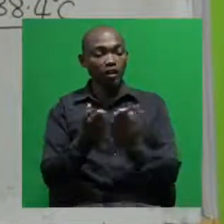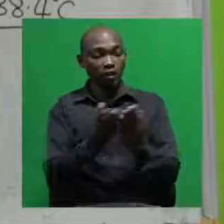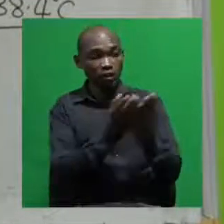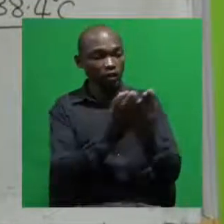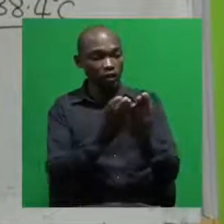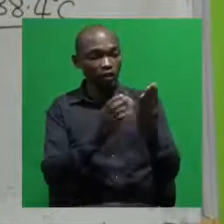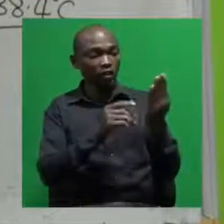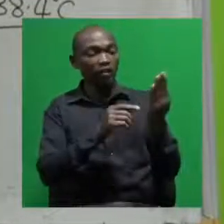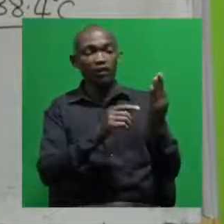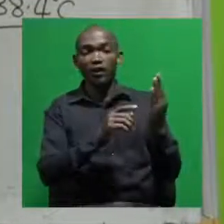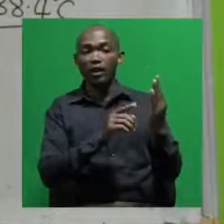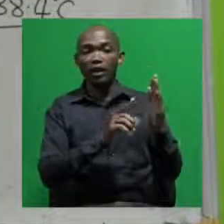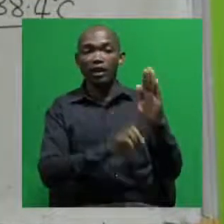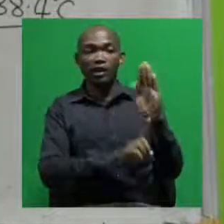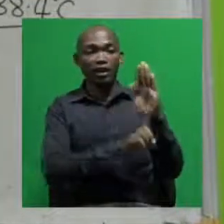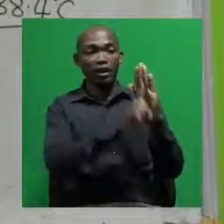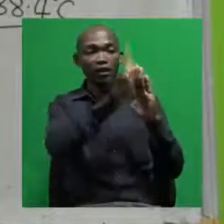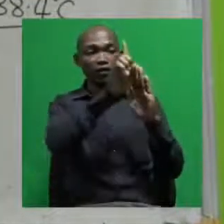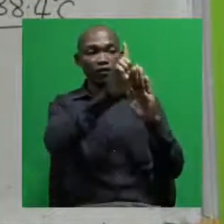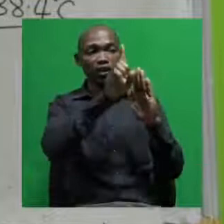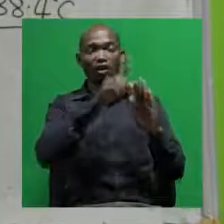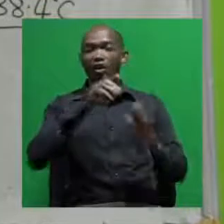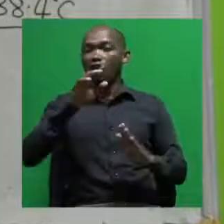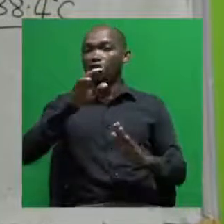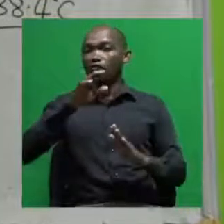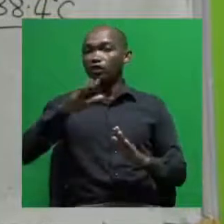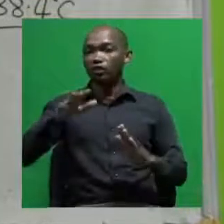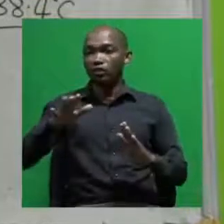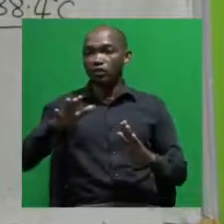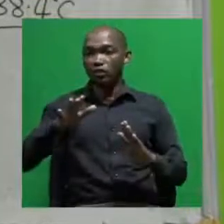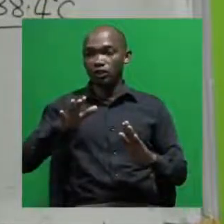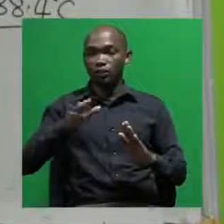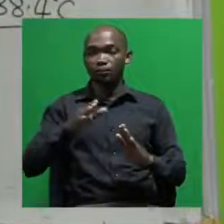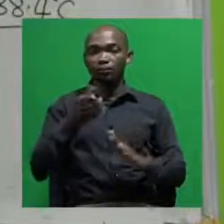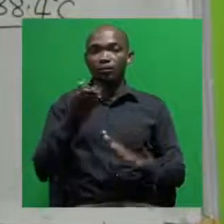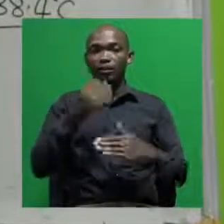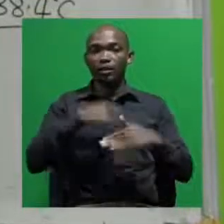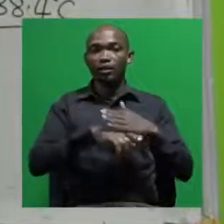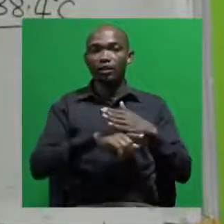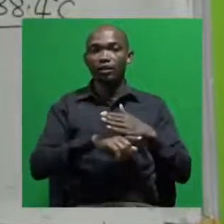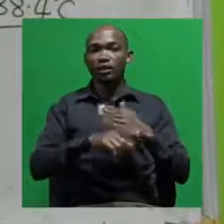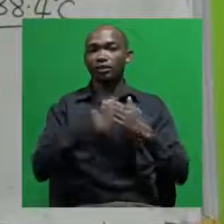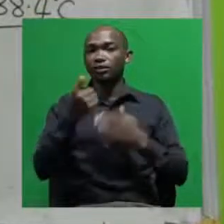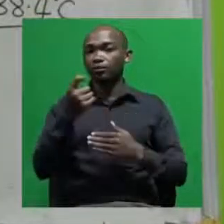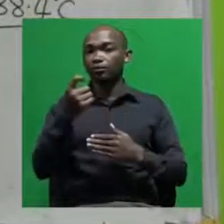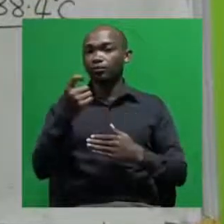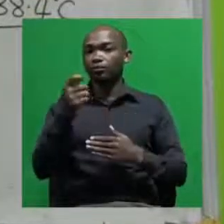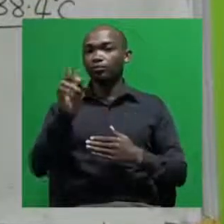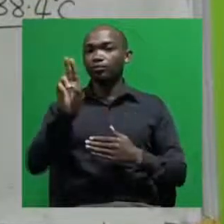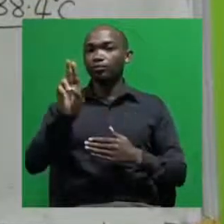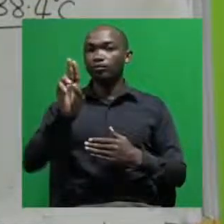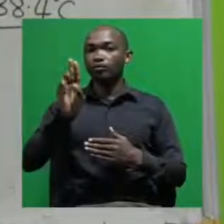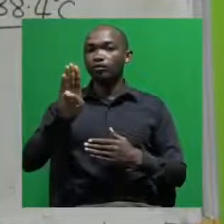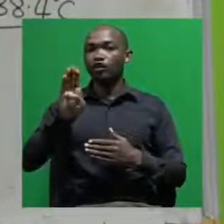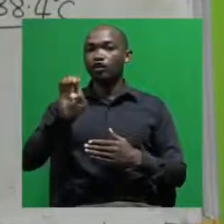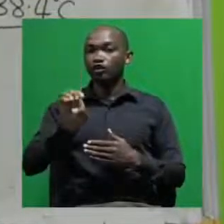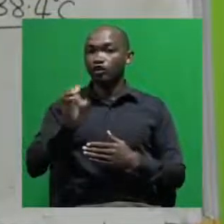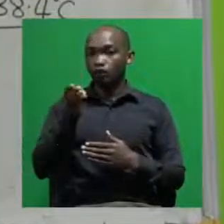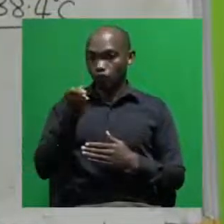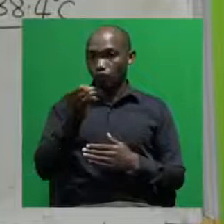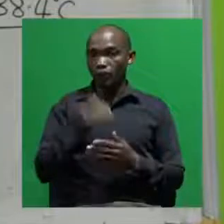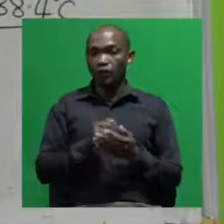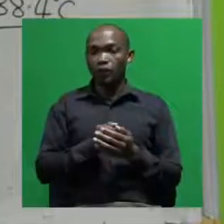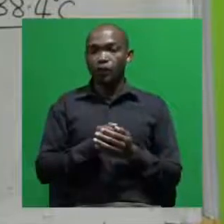length of the liquid inside the capillary tube. So the value obtained or reached